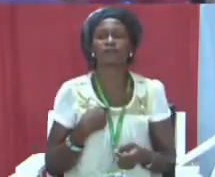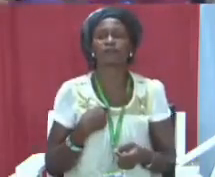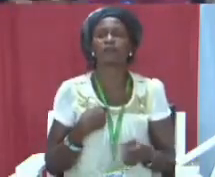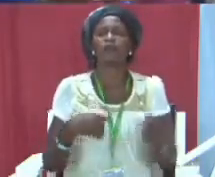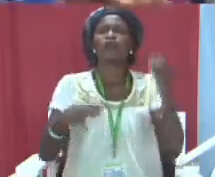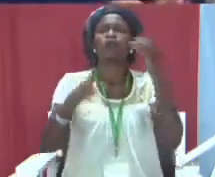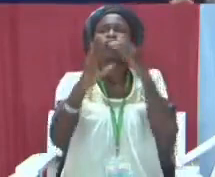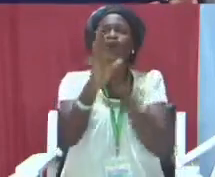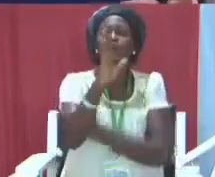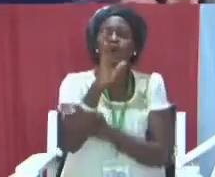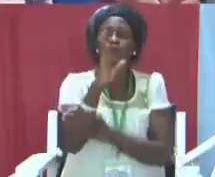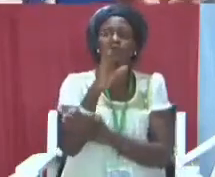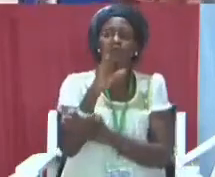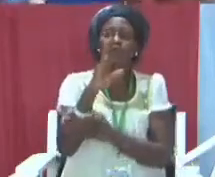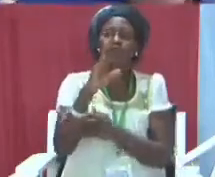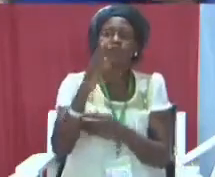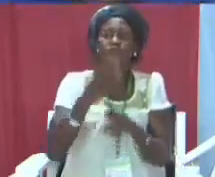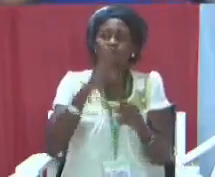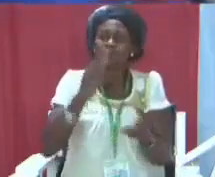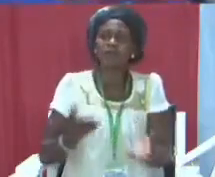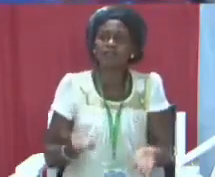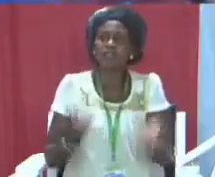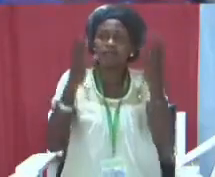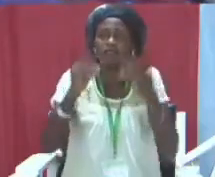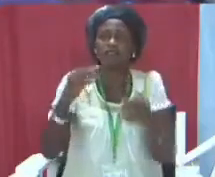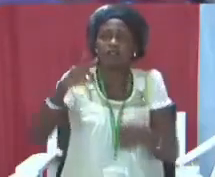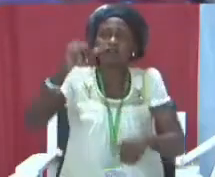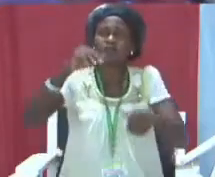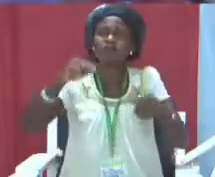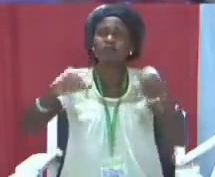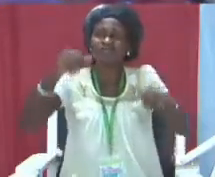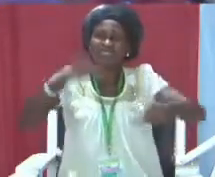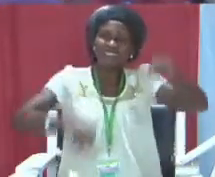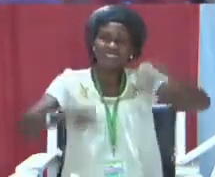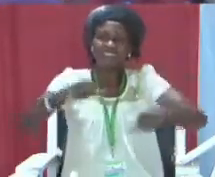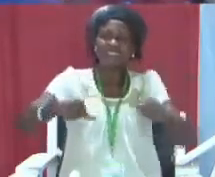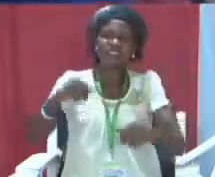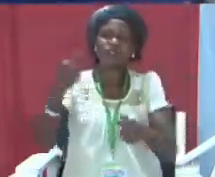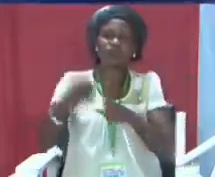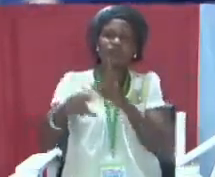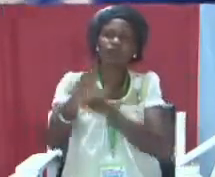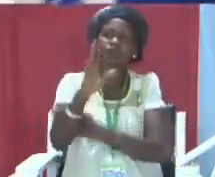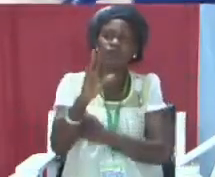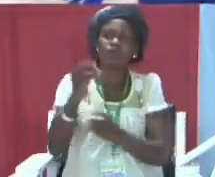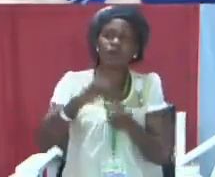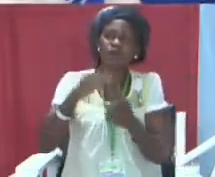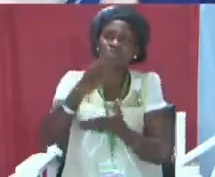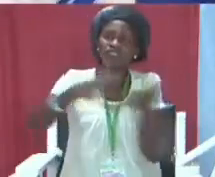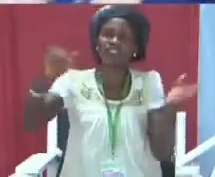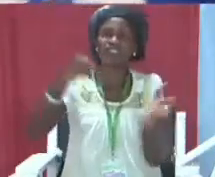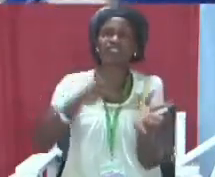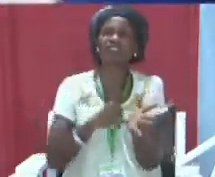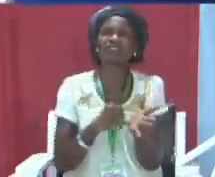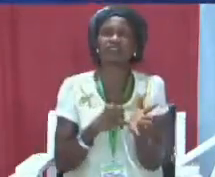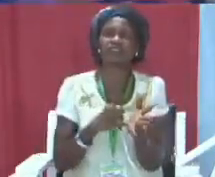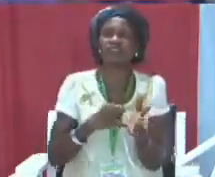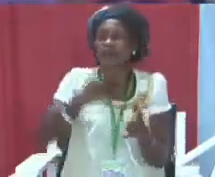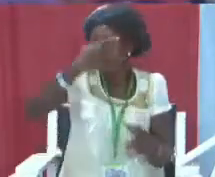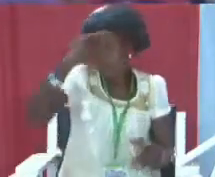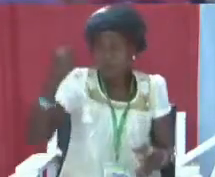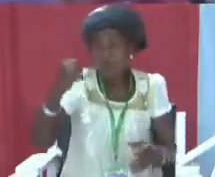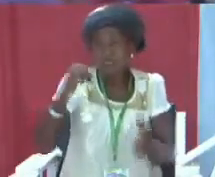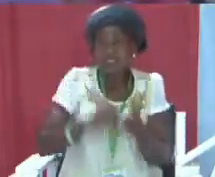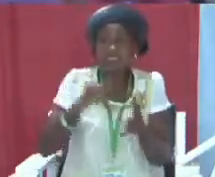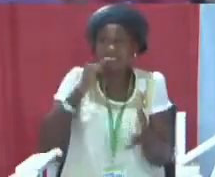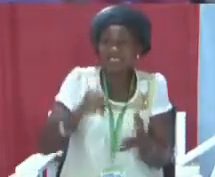Don't make the mistake of doubting the word of God or rejecting it, because it